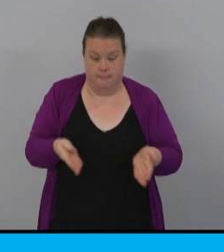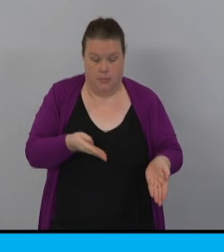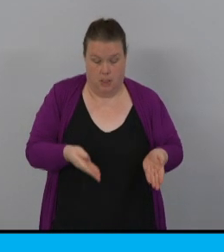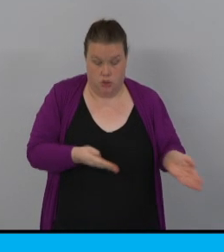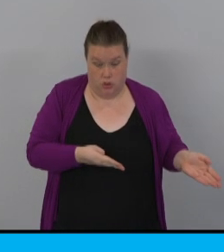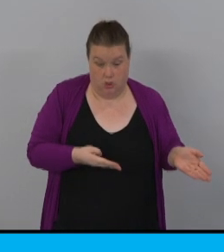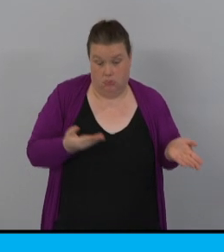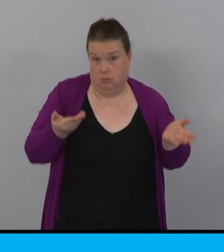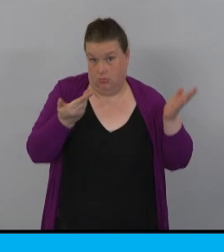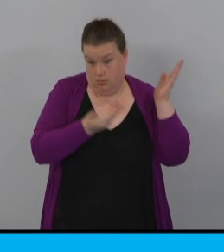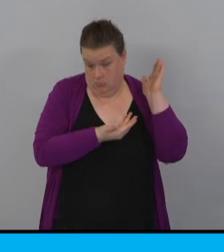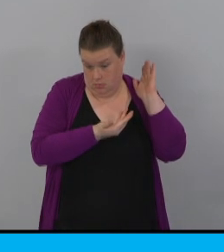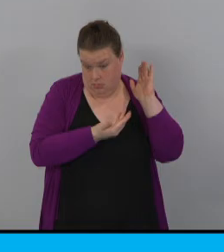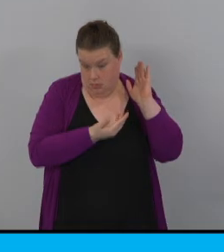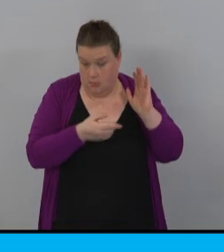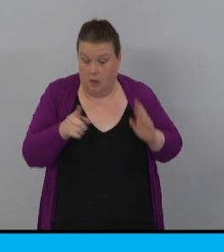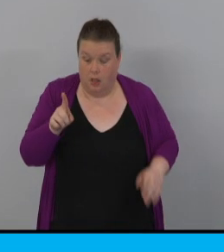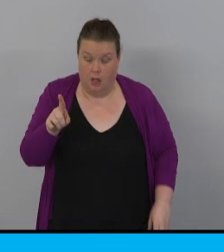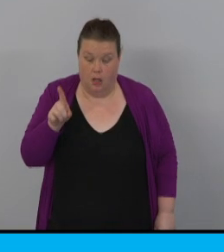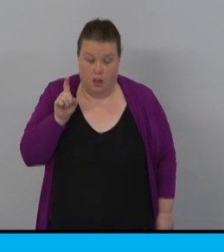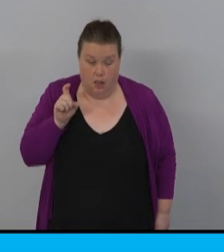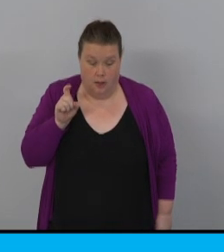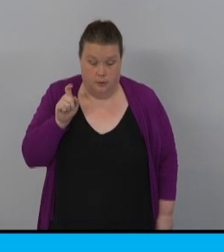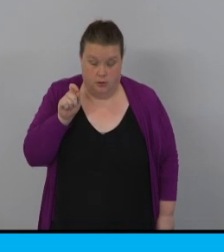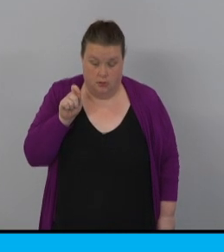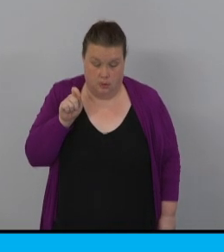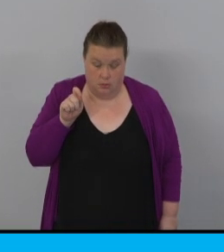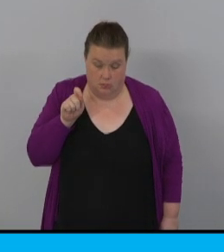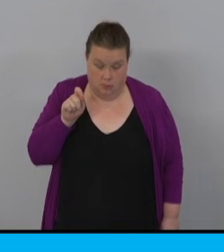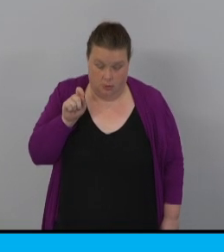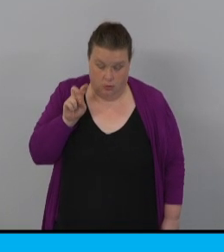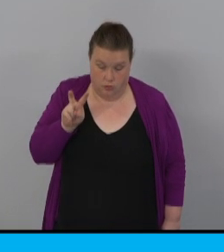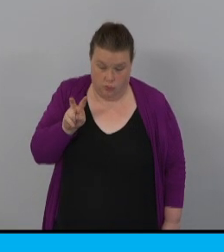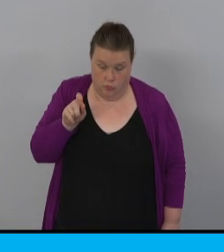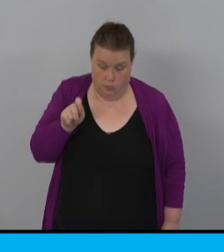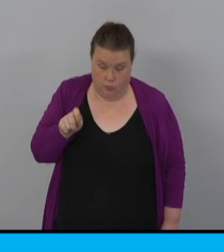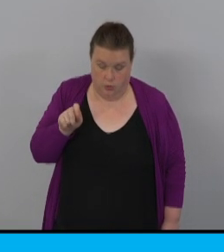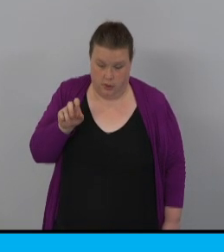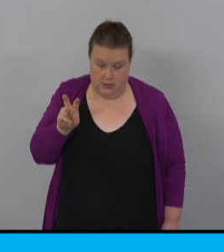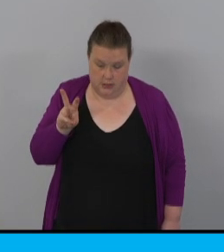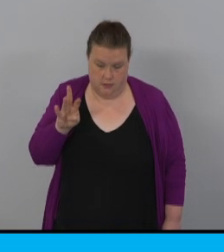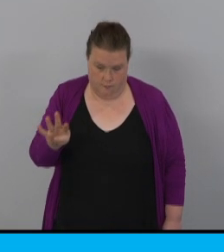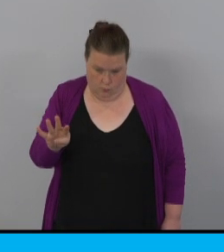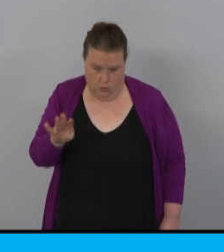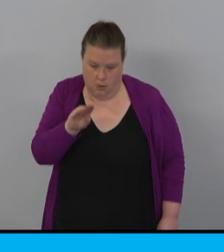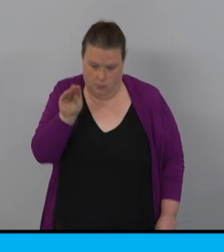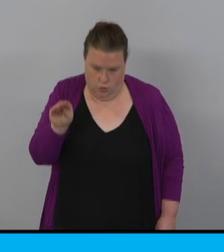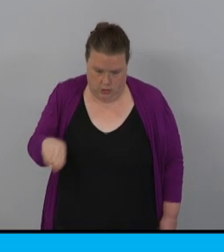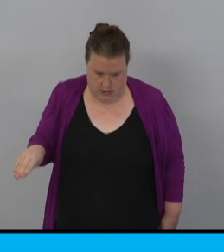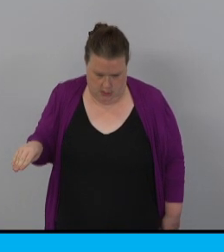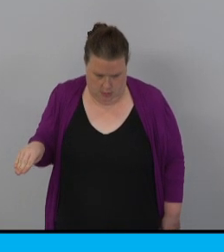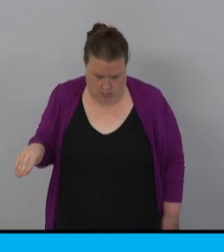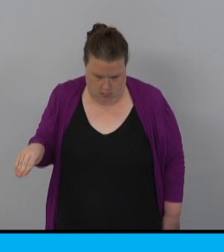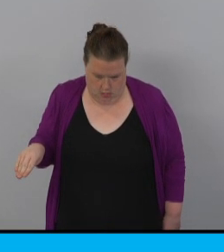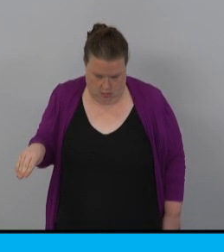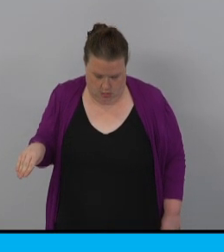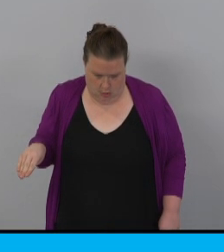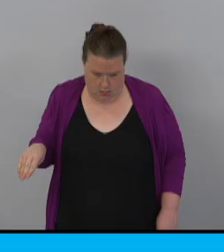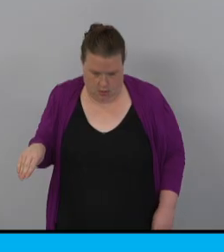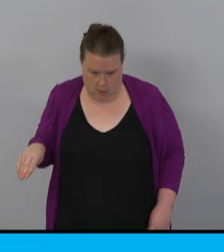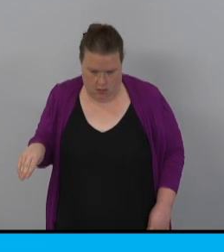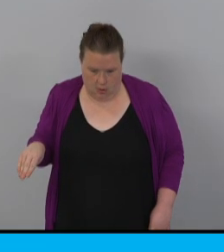the $162.4 million in revenues. Of that, 68.7 is local